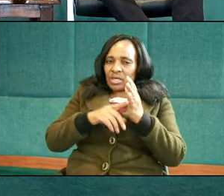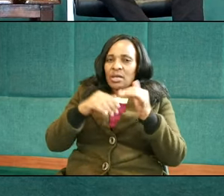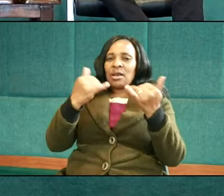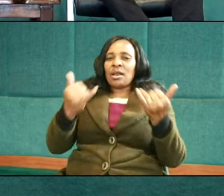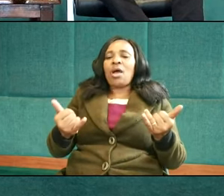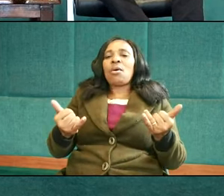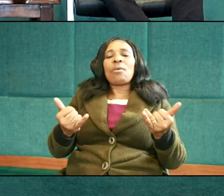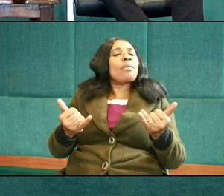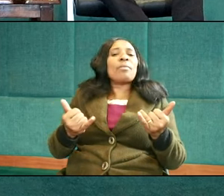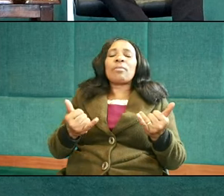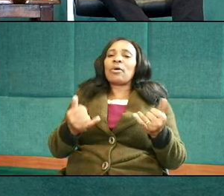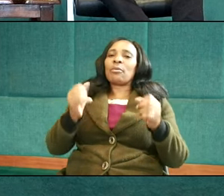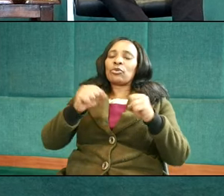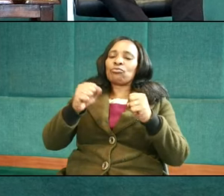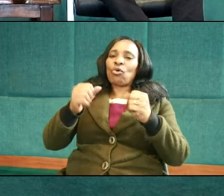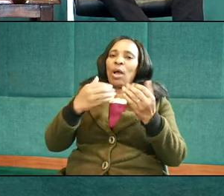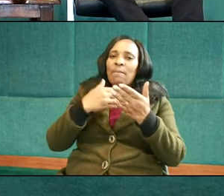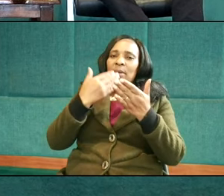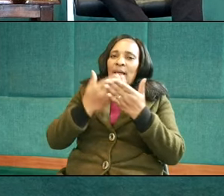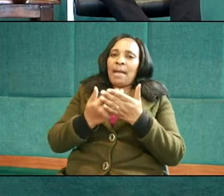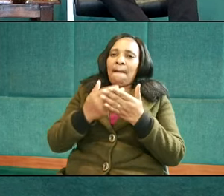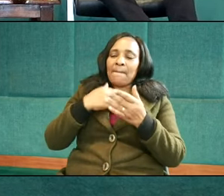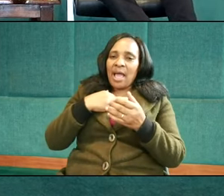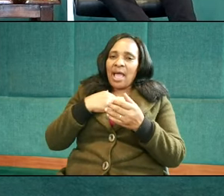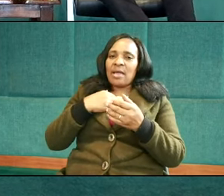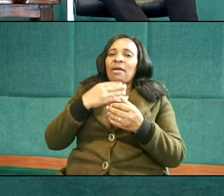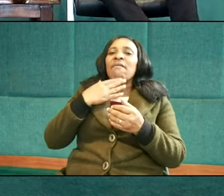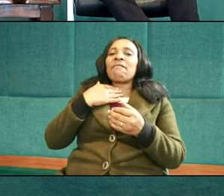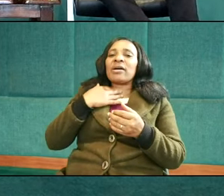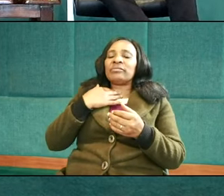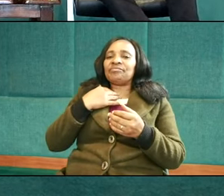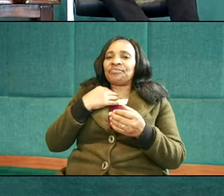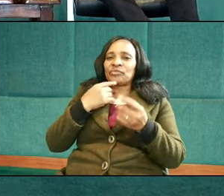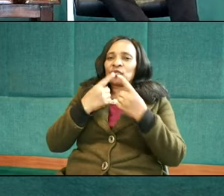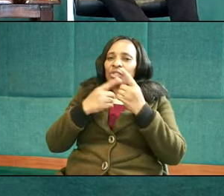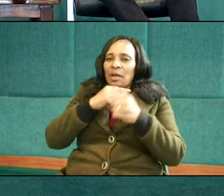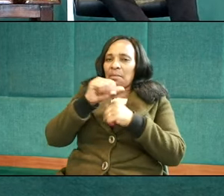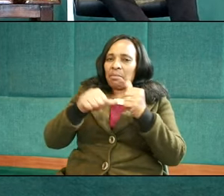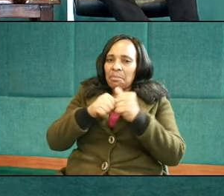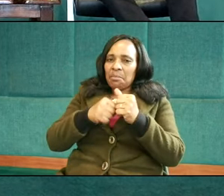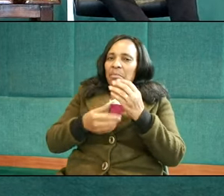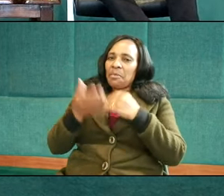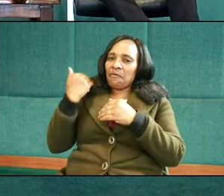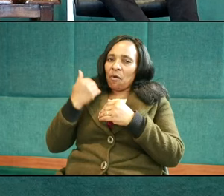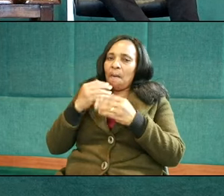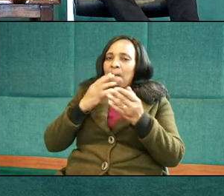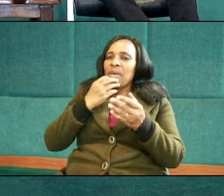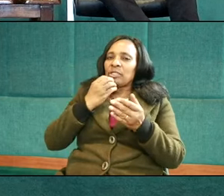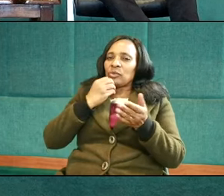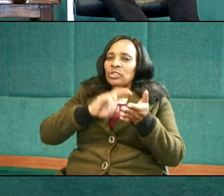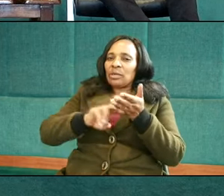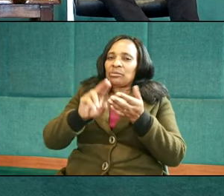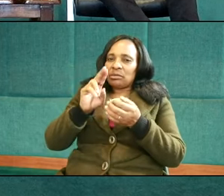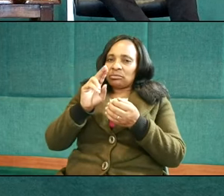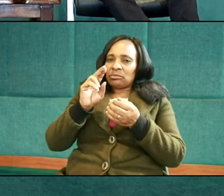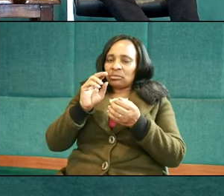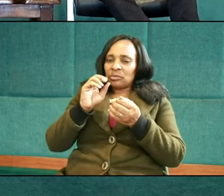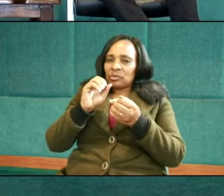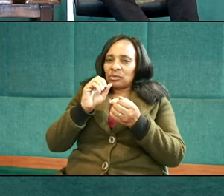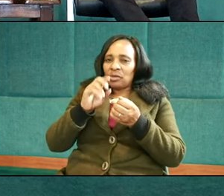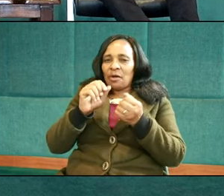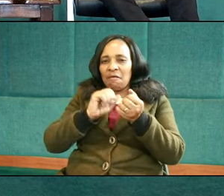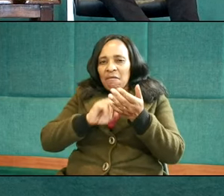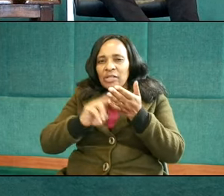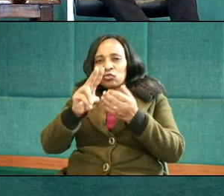equally things that we can apply. My favorite, of course, was mentioned before, Matthew 16, verse 26, in treasuring our